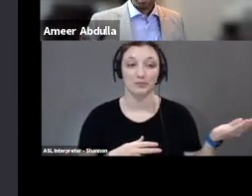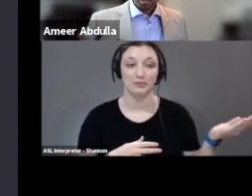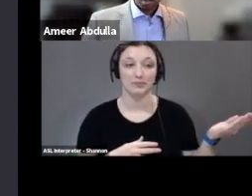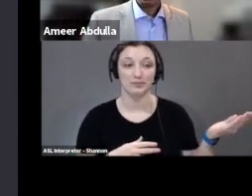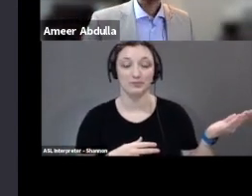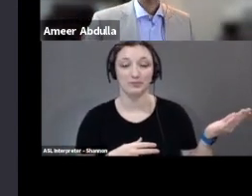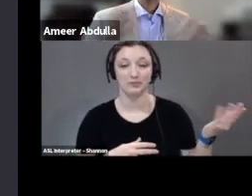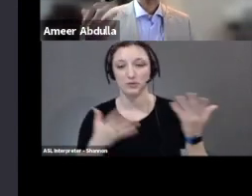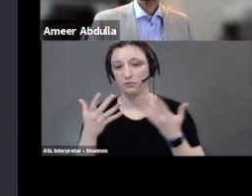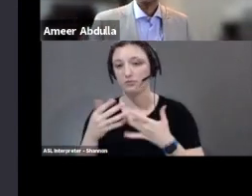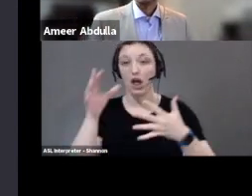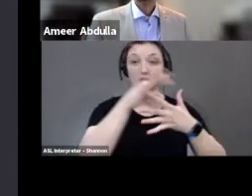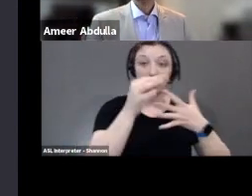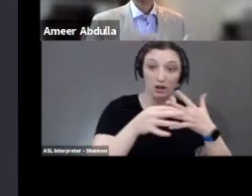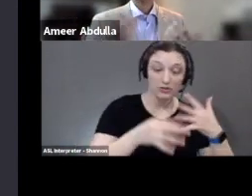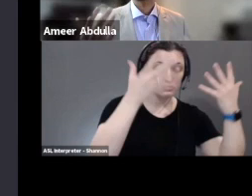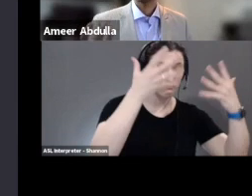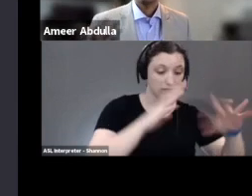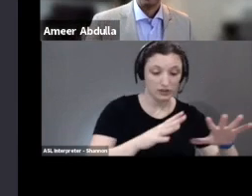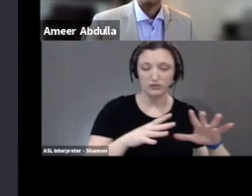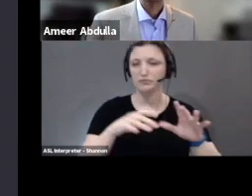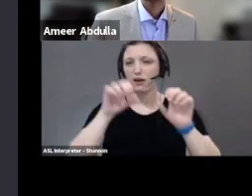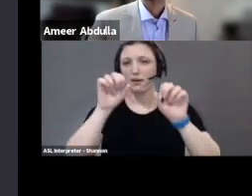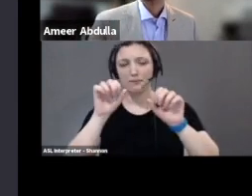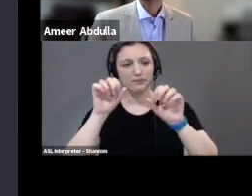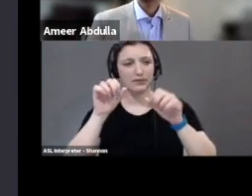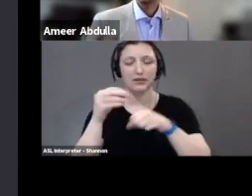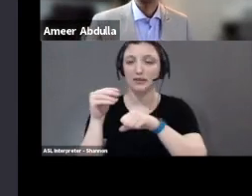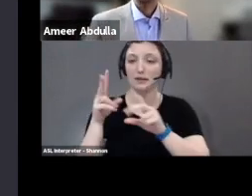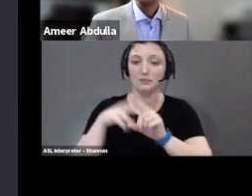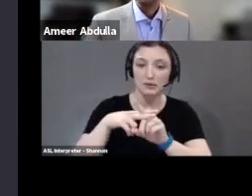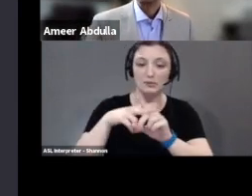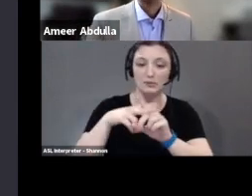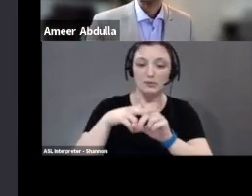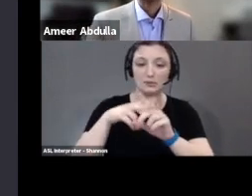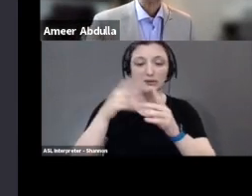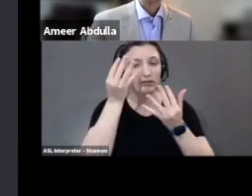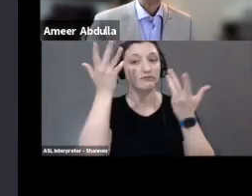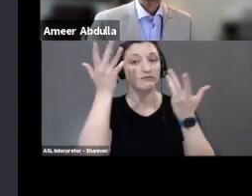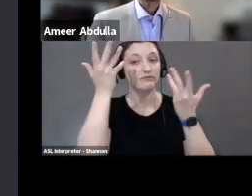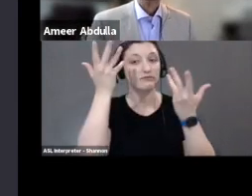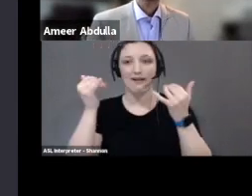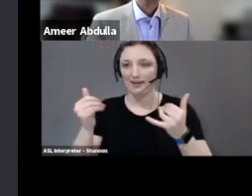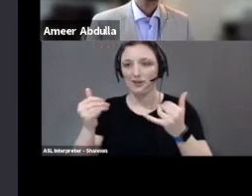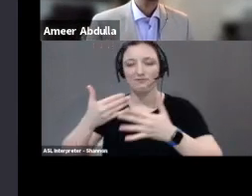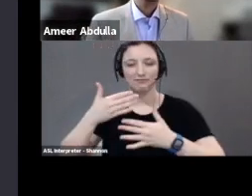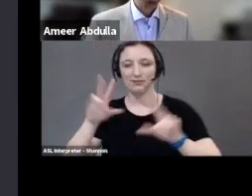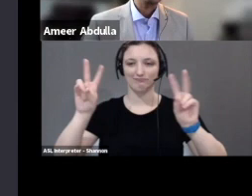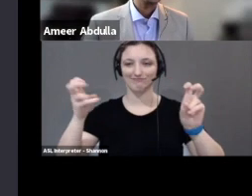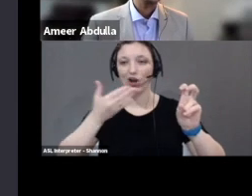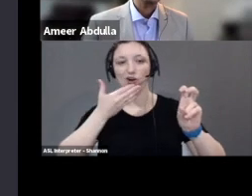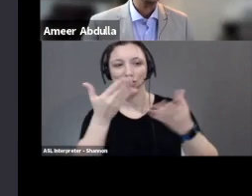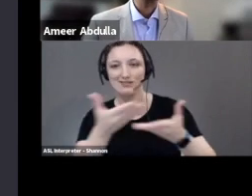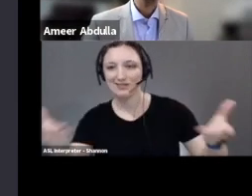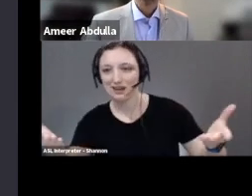gone through the options, we've gone through the practical considerations, we've gone through all the other stuff. Now, again, we get to the good stuff, the tax. And the tax is often one of the